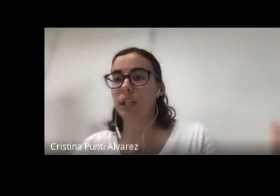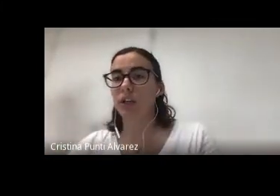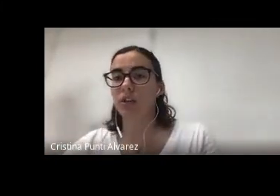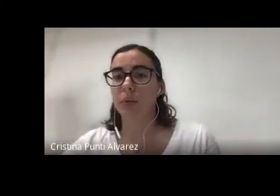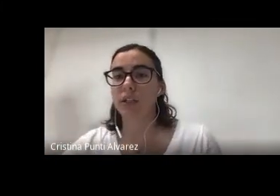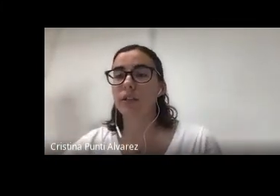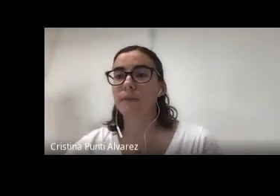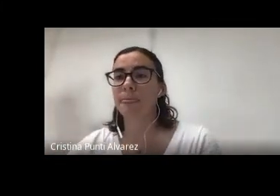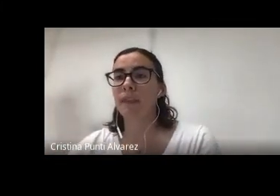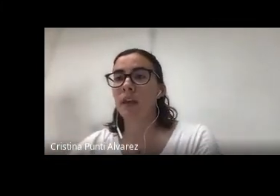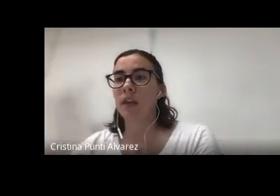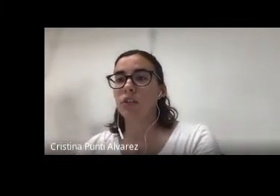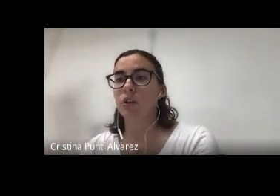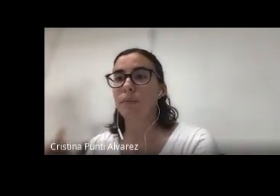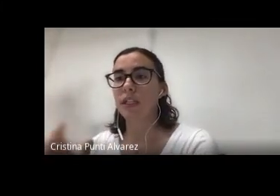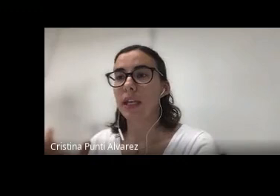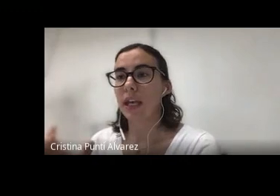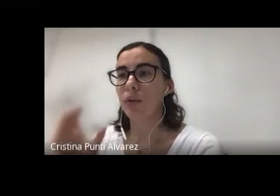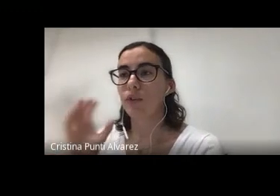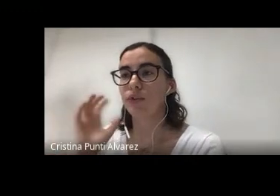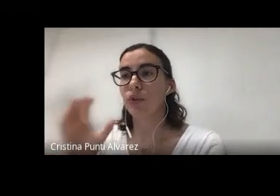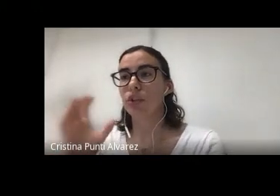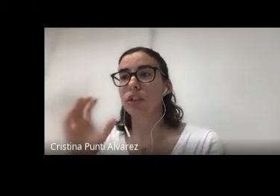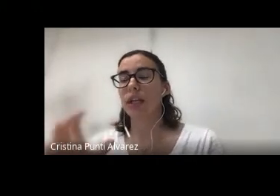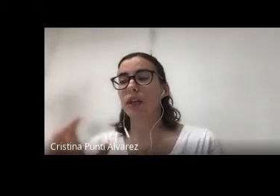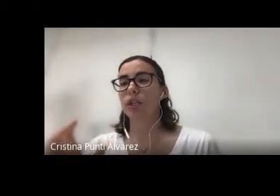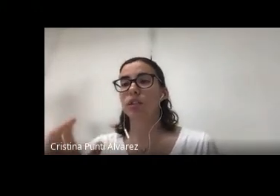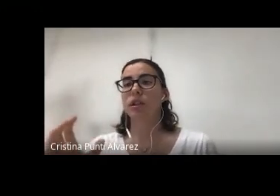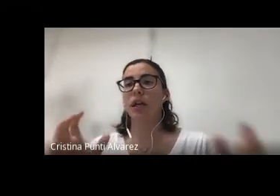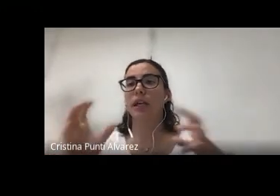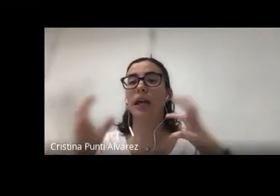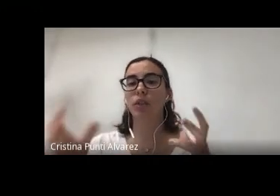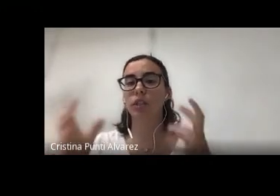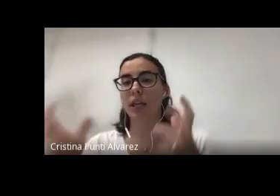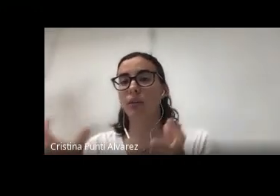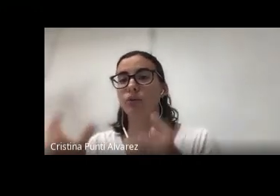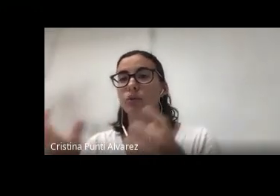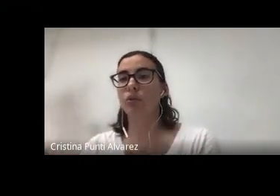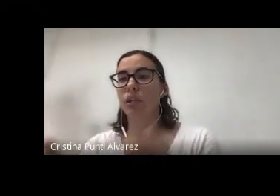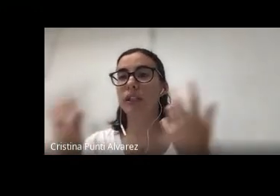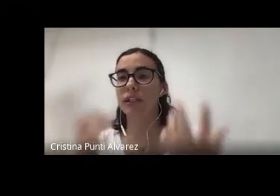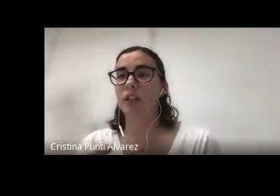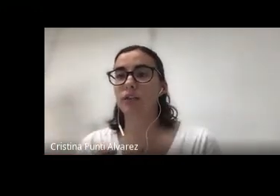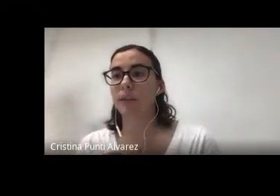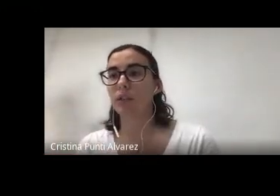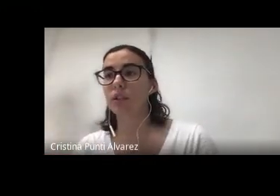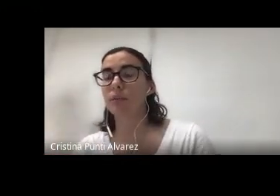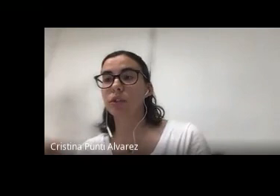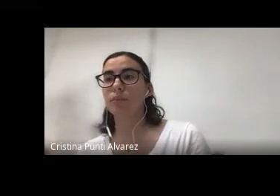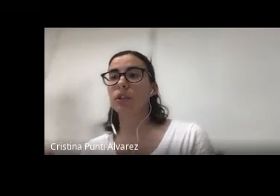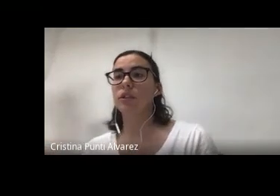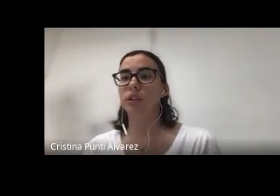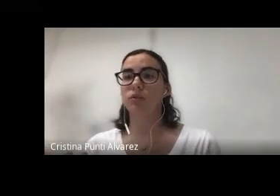or in any other place. So basically now if we focus on sign language and how this sign language would look inside of the metaverse,